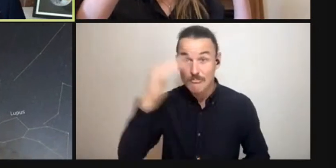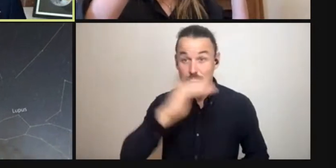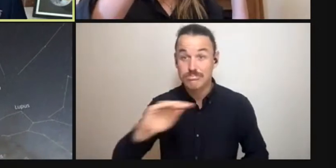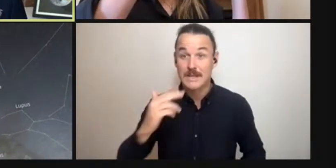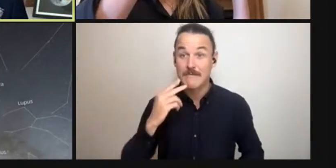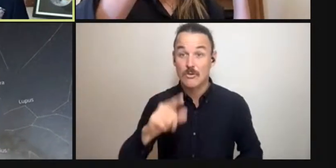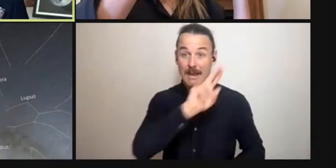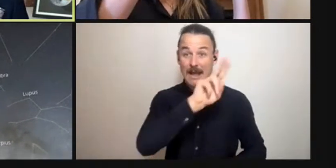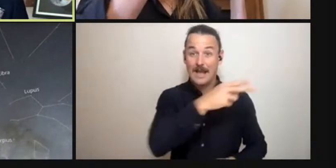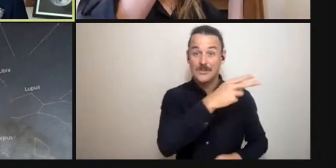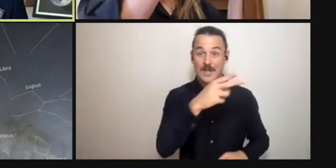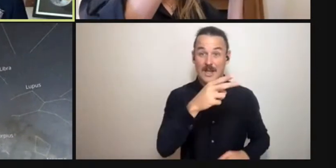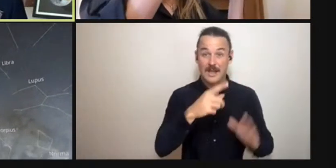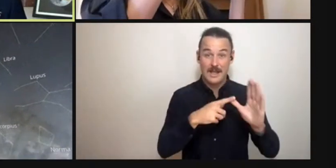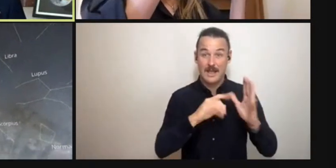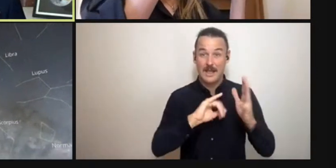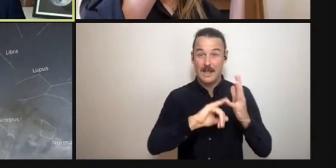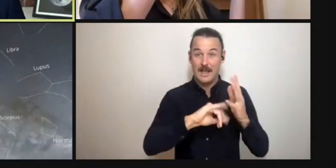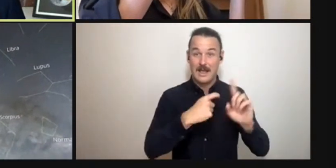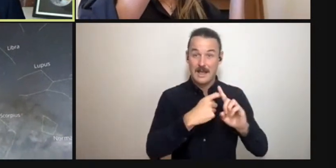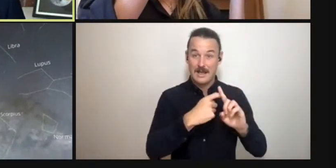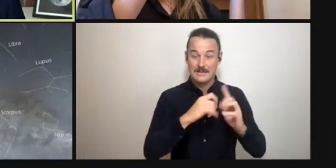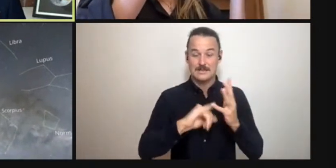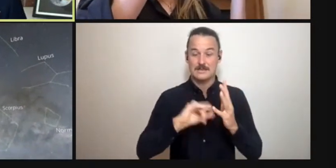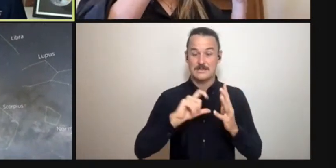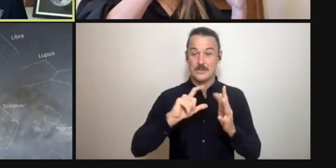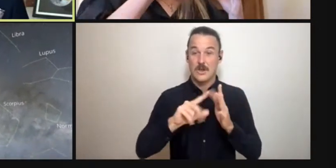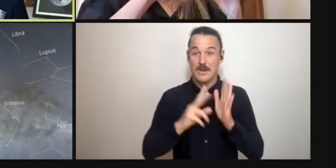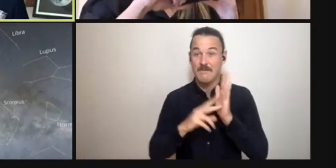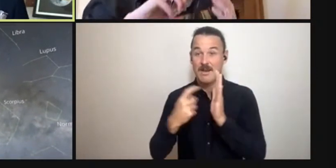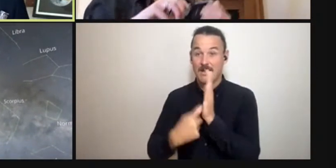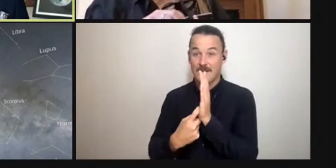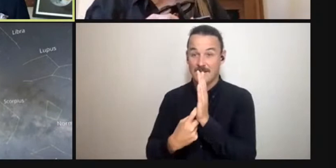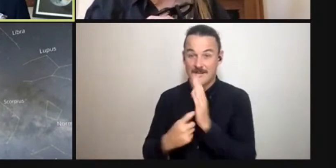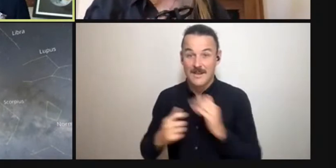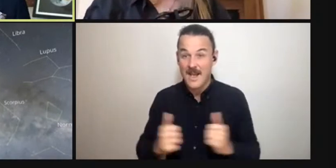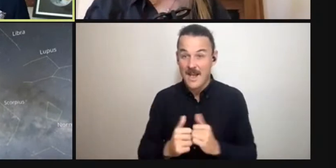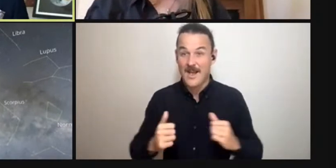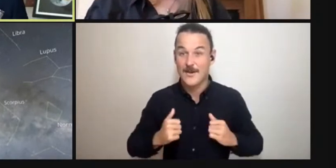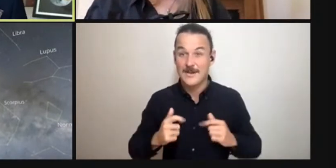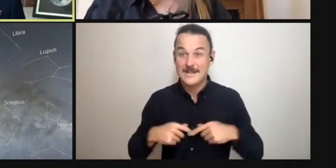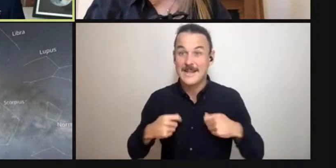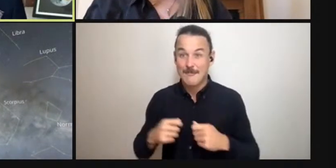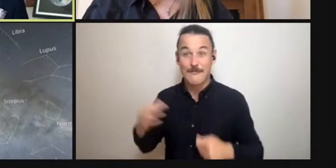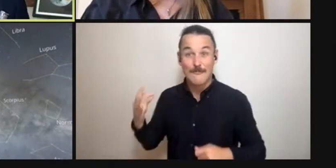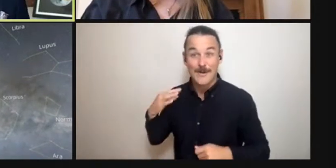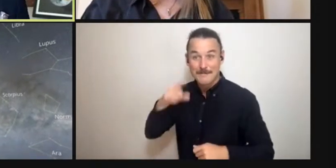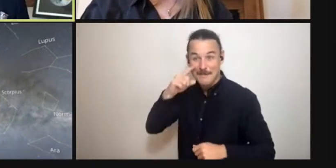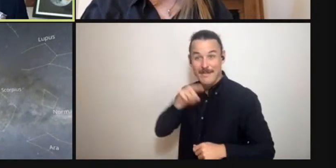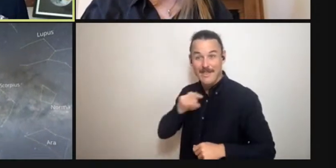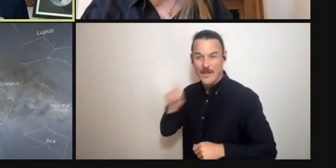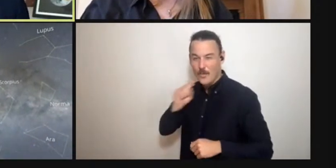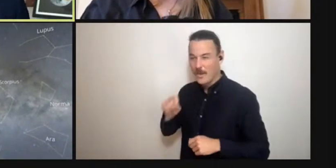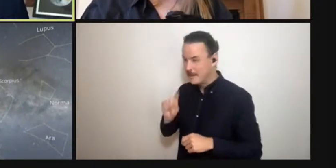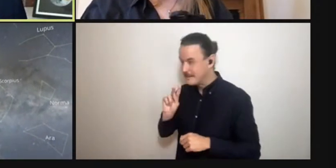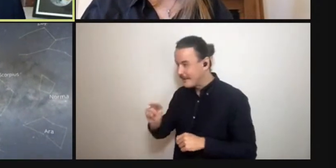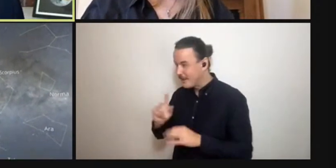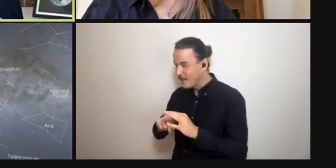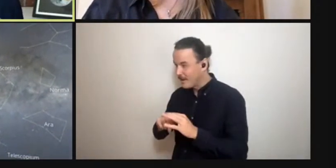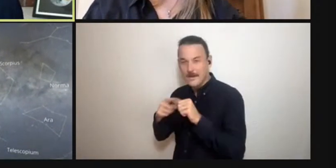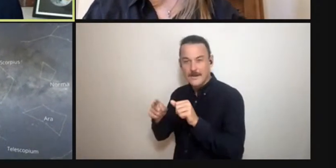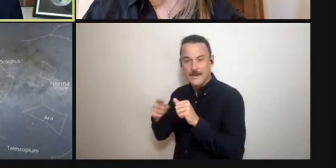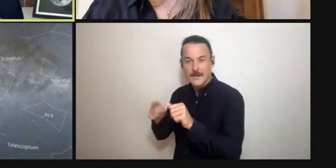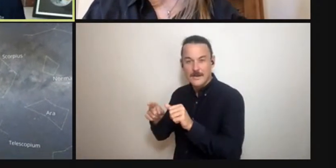ask SCIVR, our team of volunteers will either answer your question directly there or pass it to us